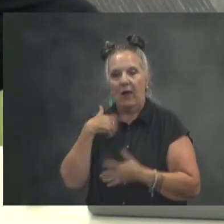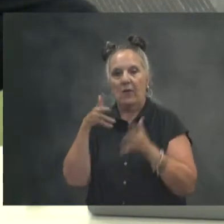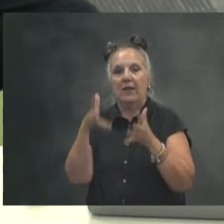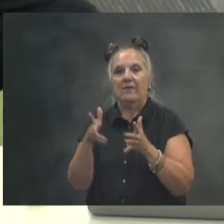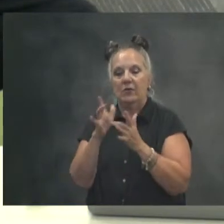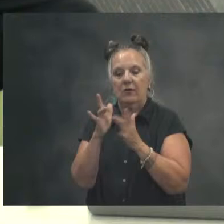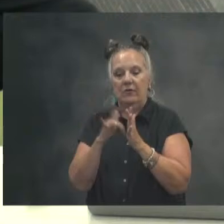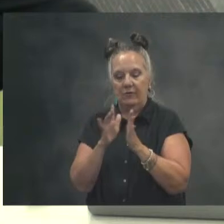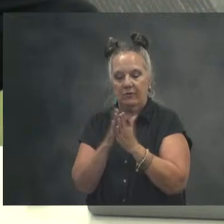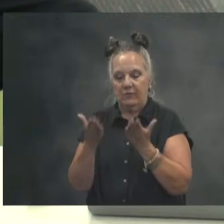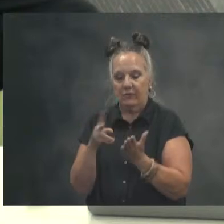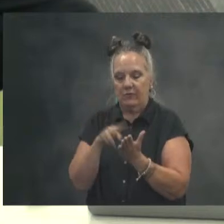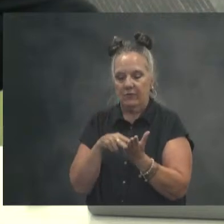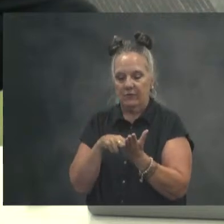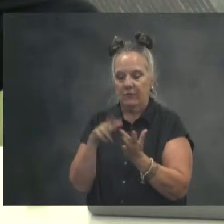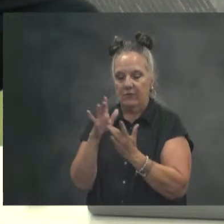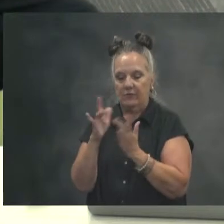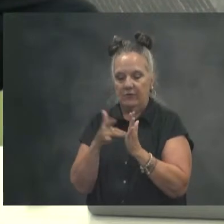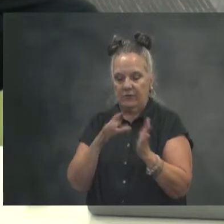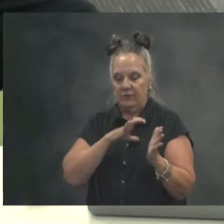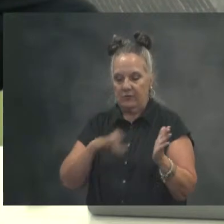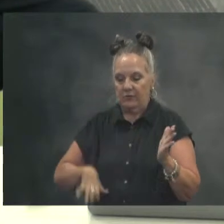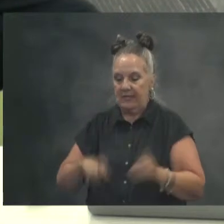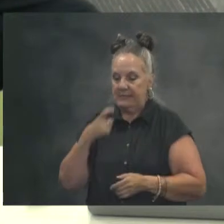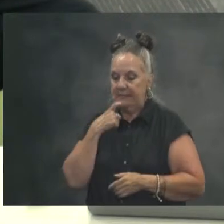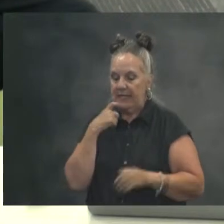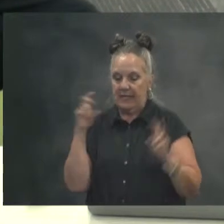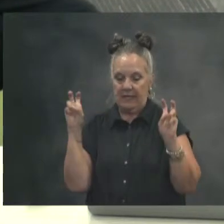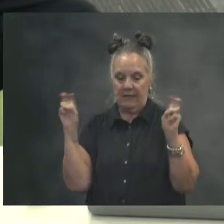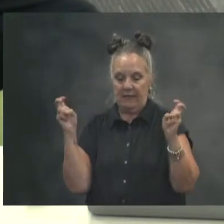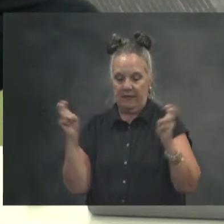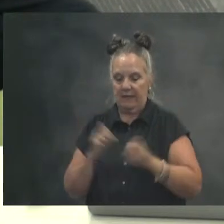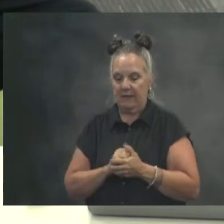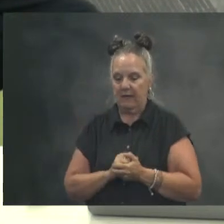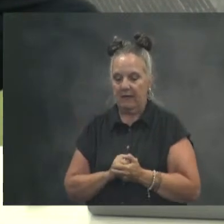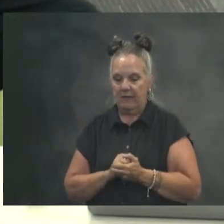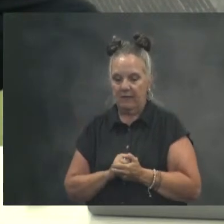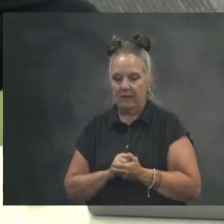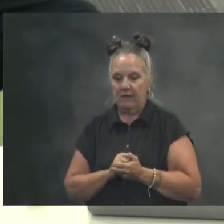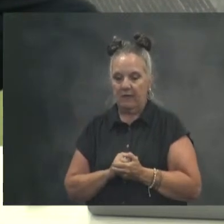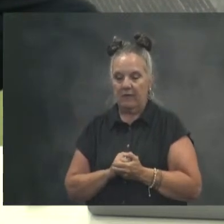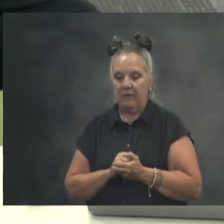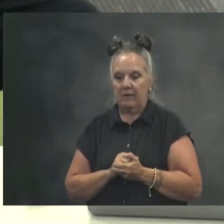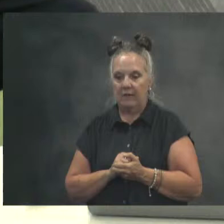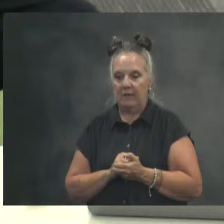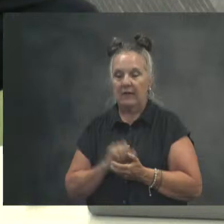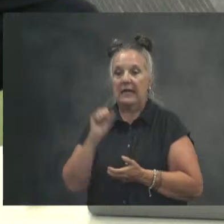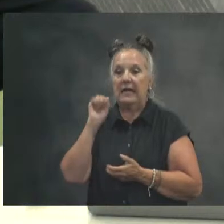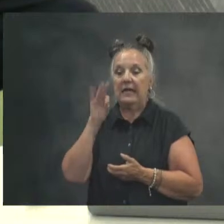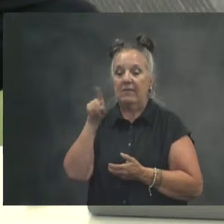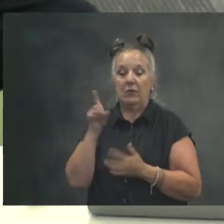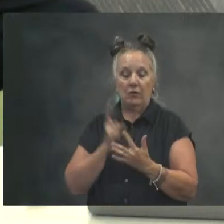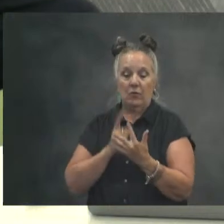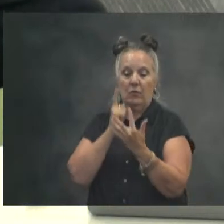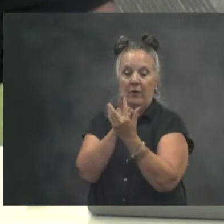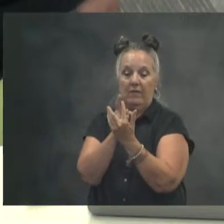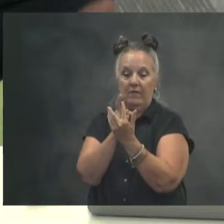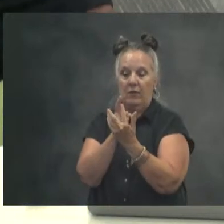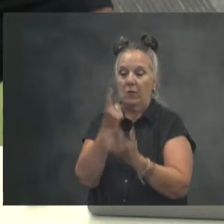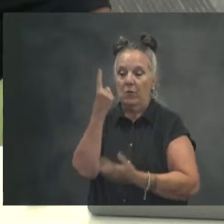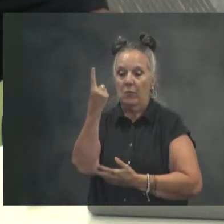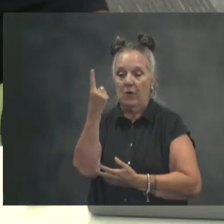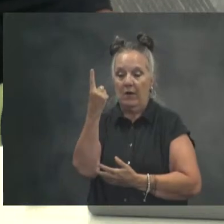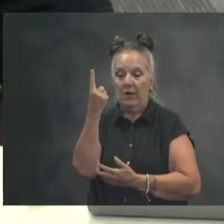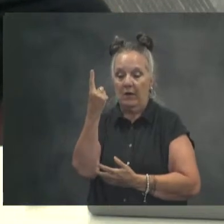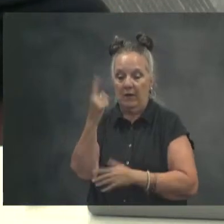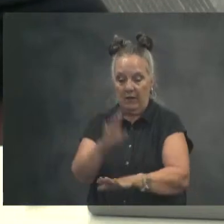scripture. Jesus Christ said that if you offend one of these little